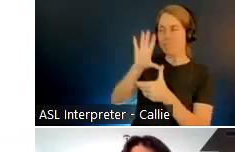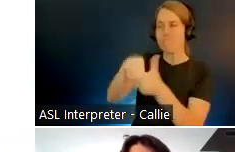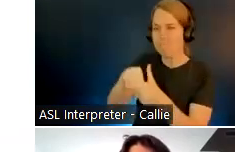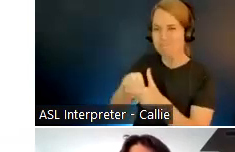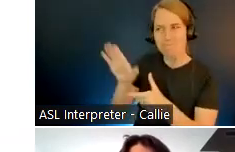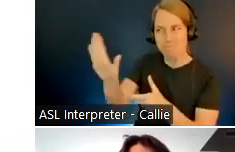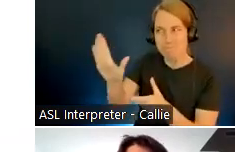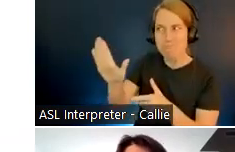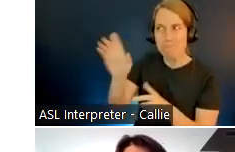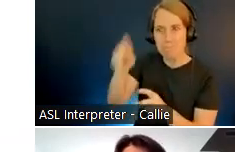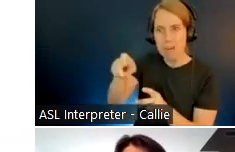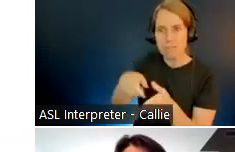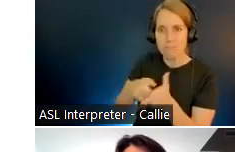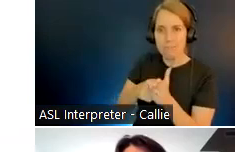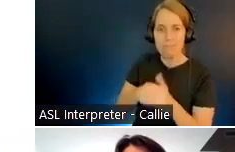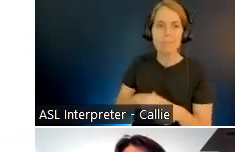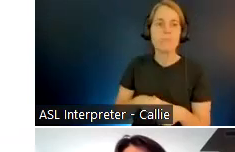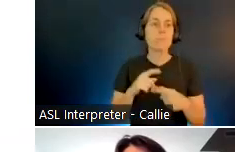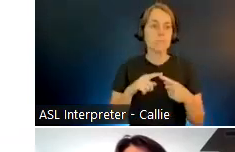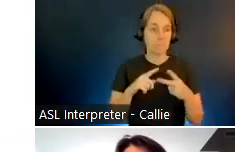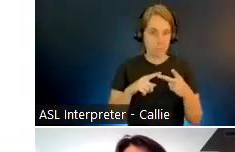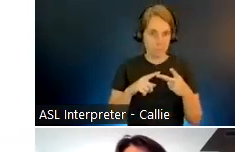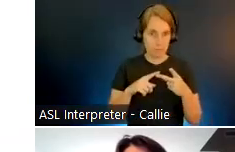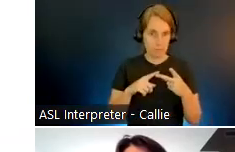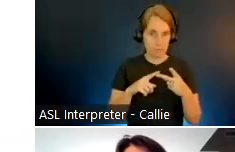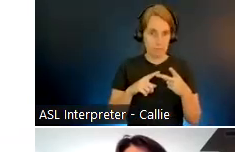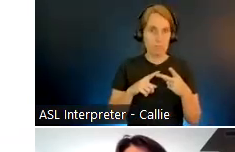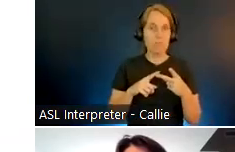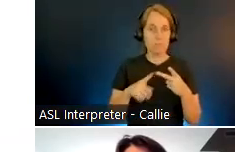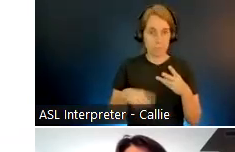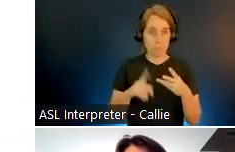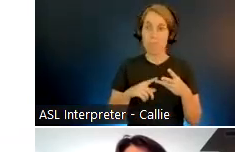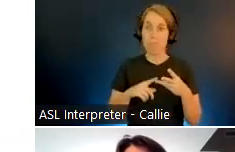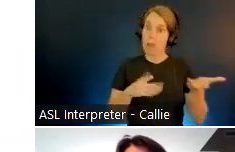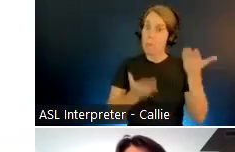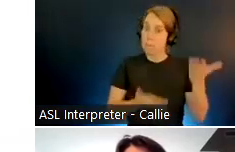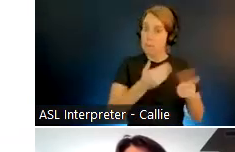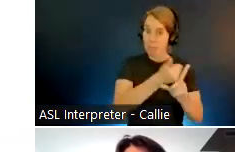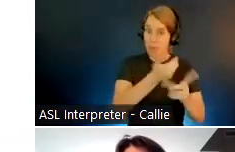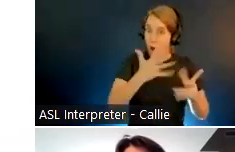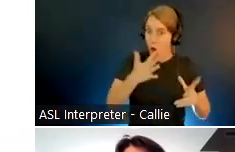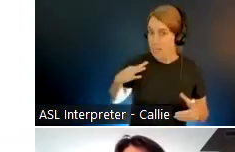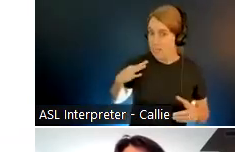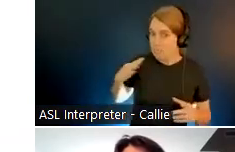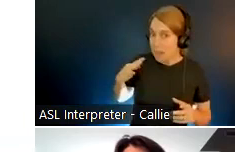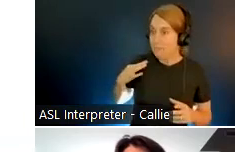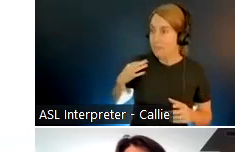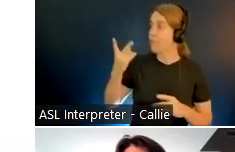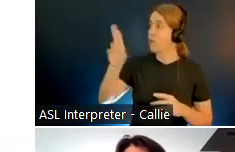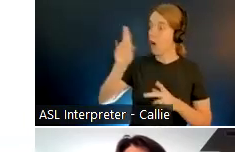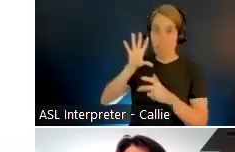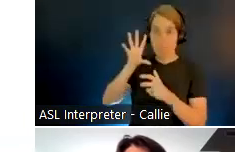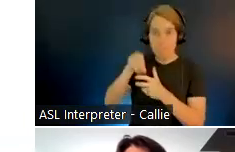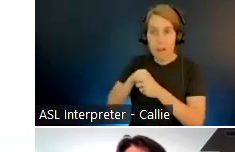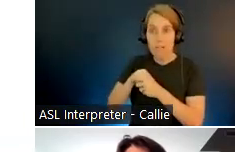You've gotten involved, and VR has developed a plan, but you need a better plan. You don't like